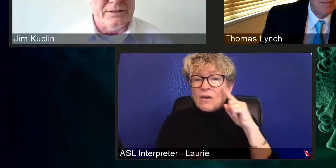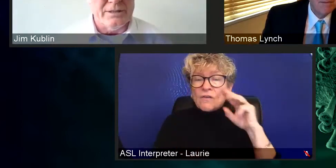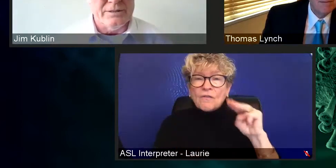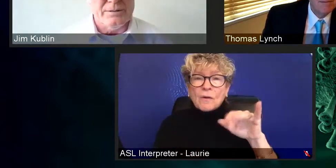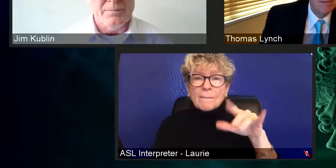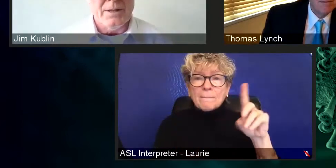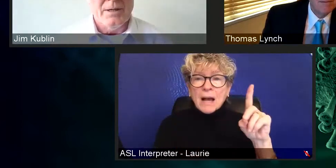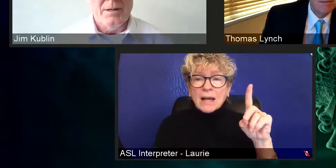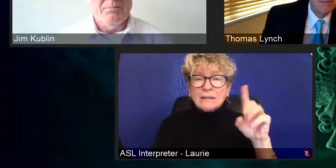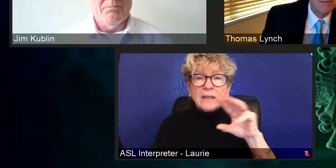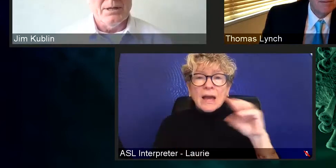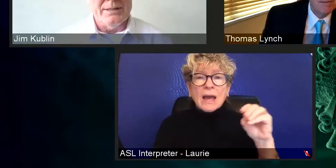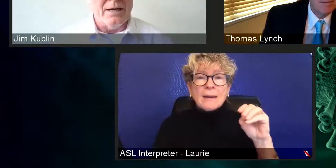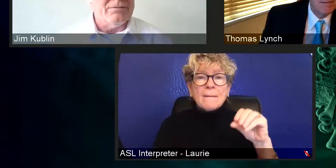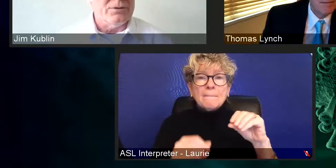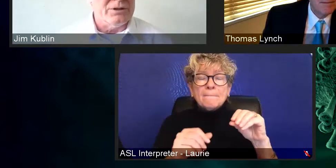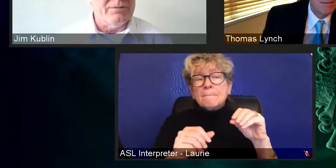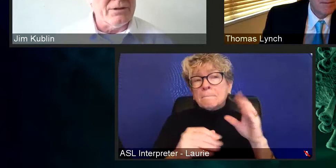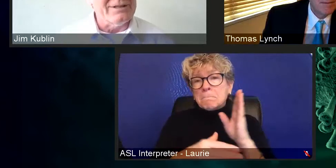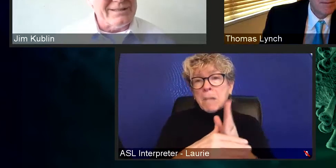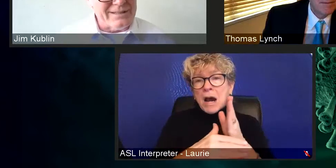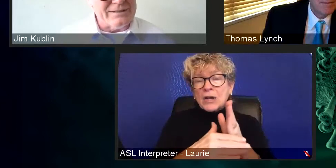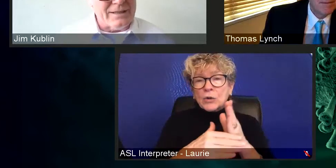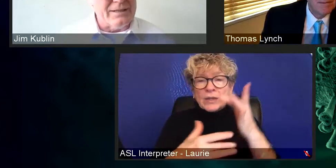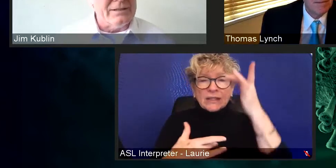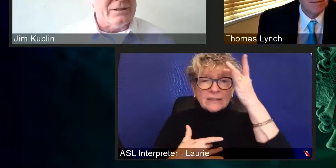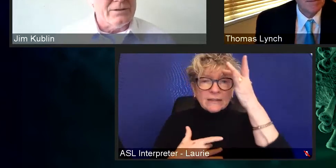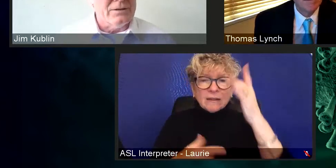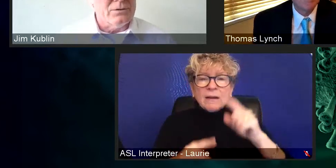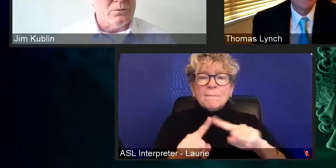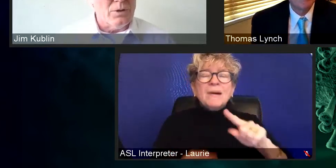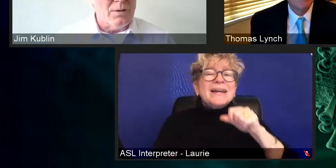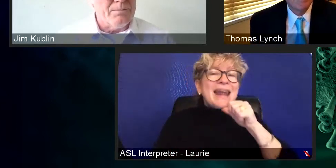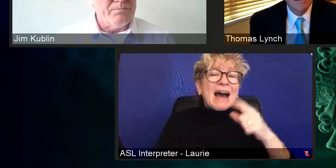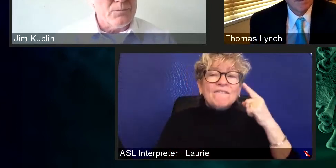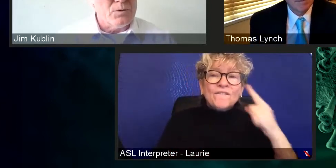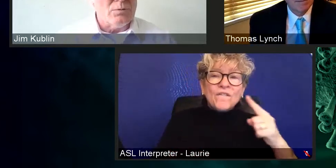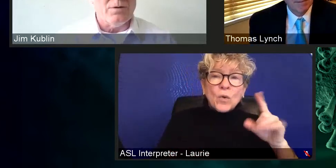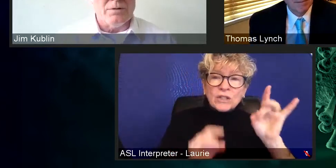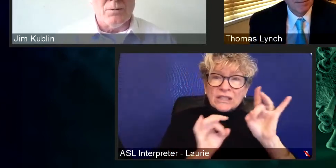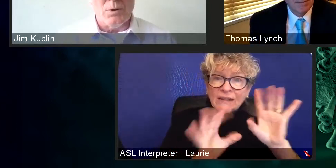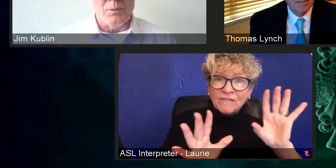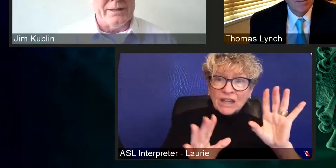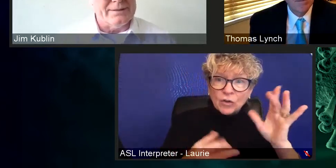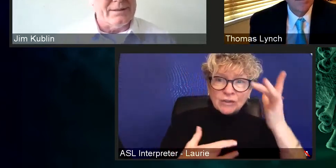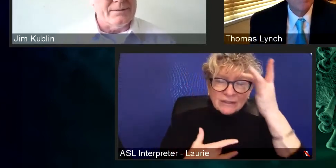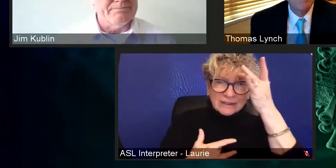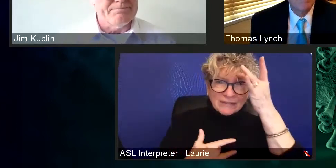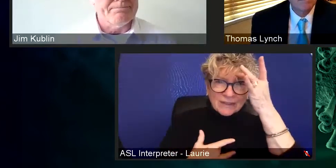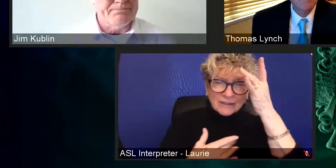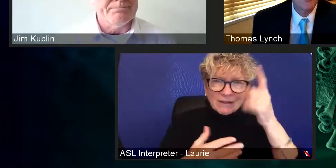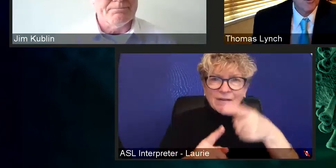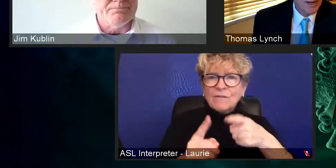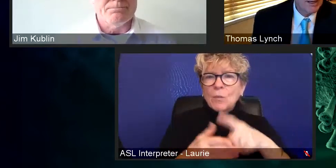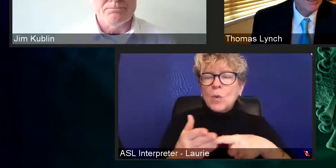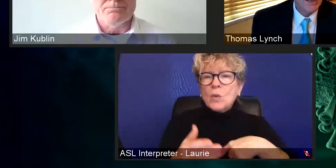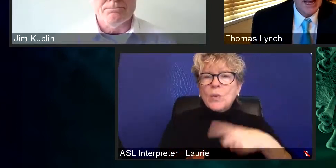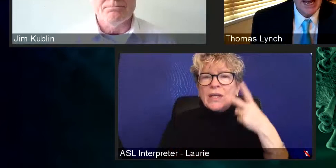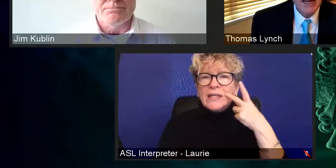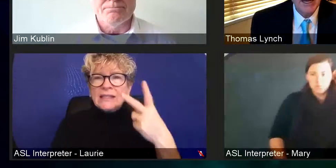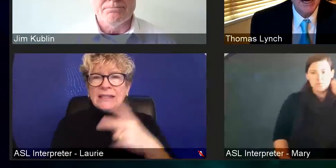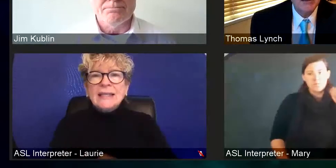moderate disease, but not for severe disease, at least so far from what we can see.